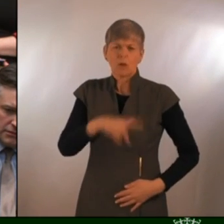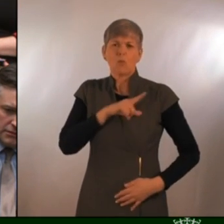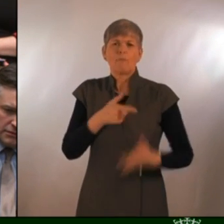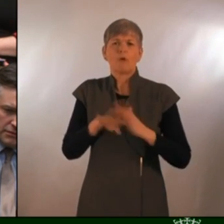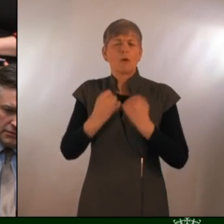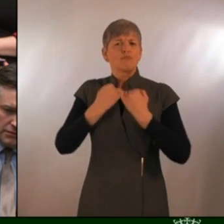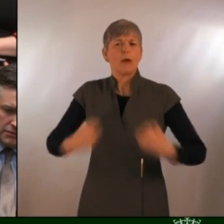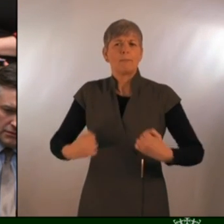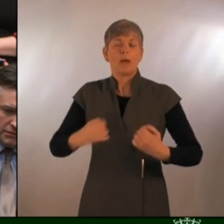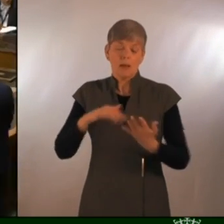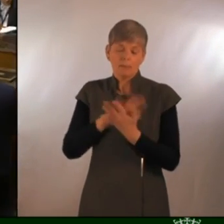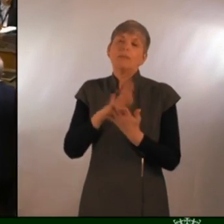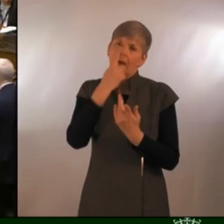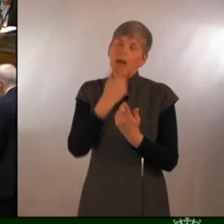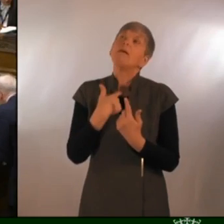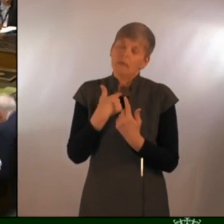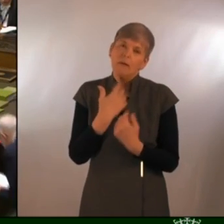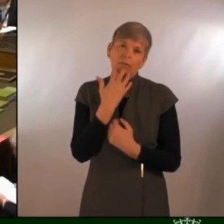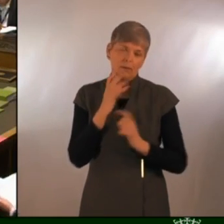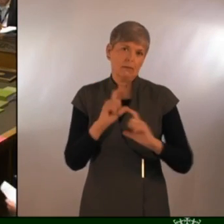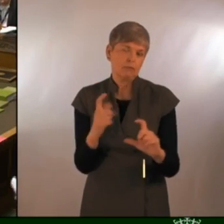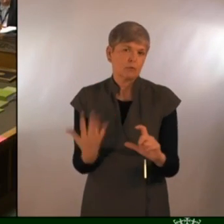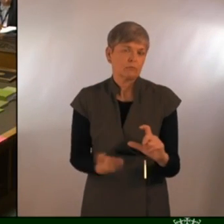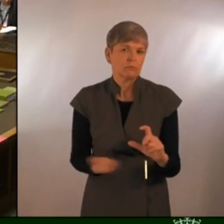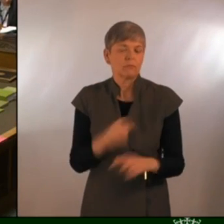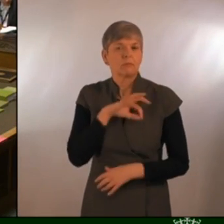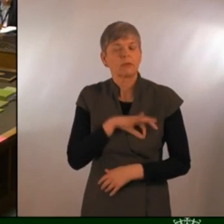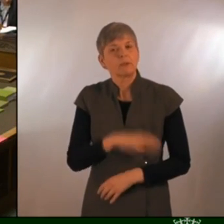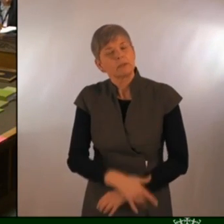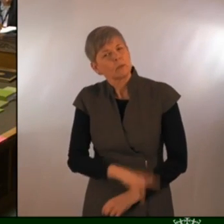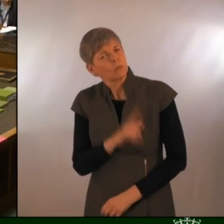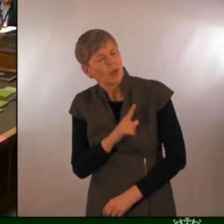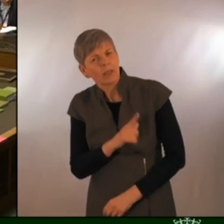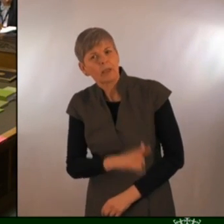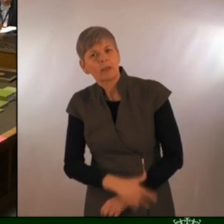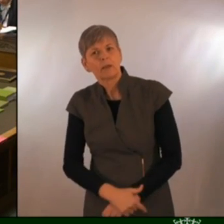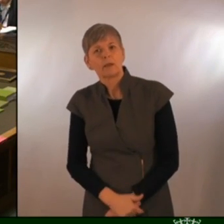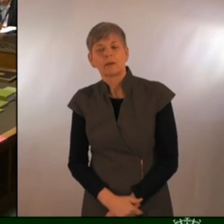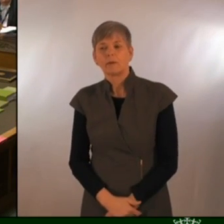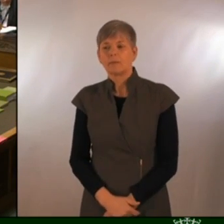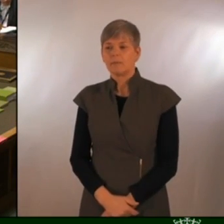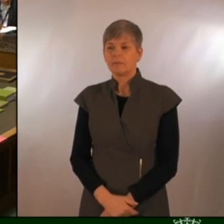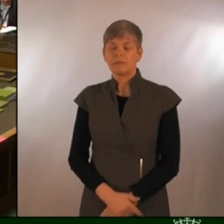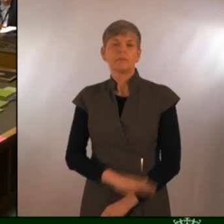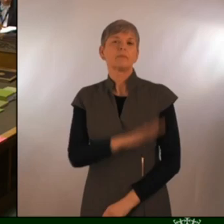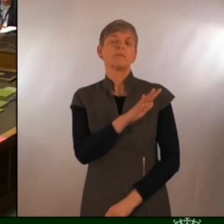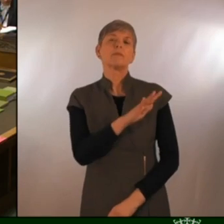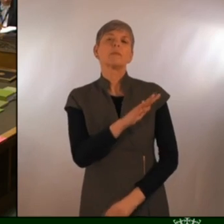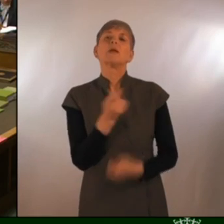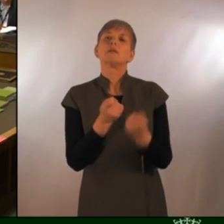can keep their child tax credits? Prime Minister. Mr. Speaker, I wanted to correct a point he's just